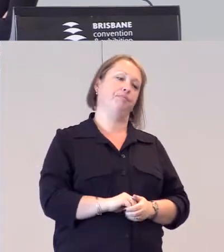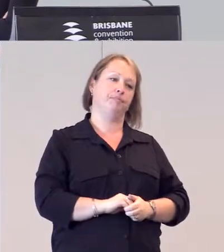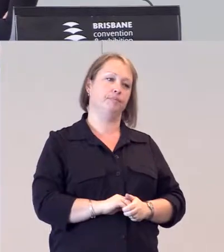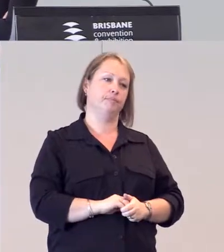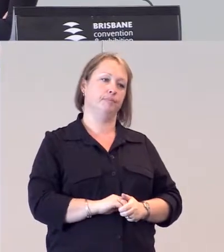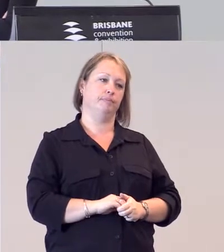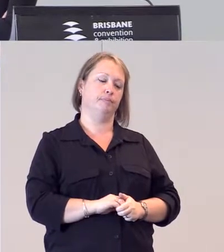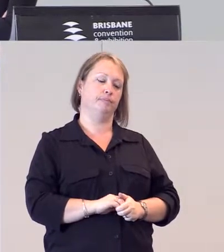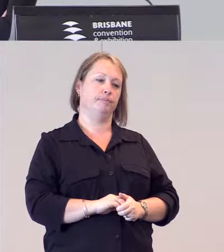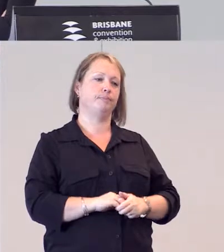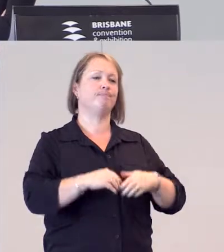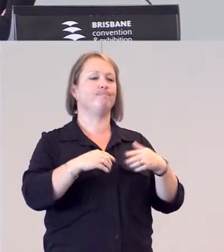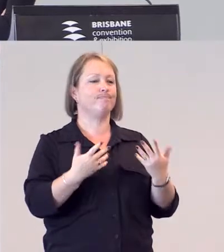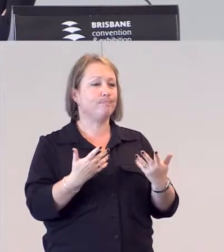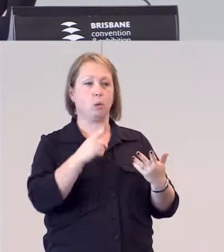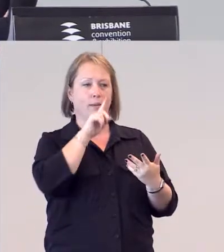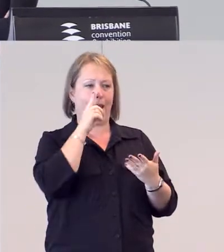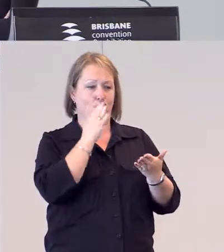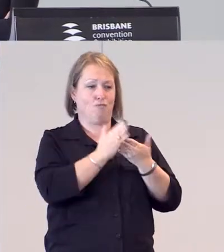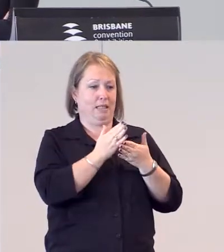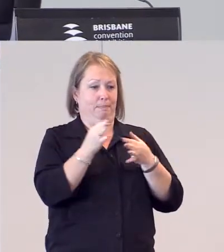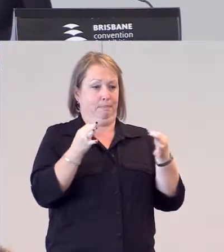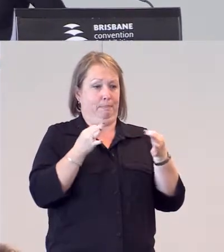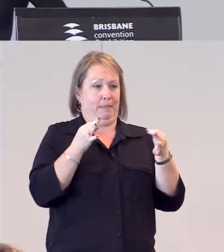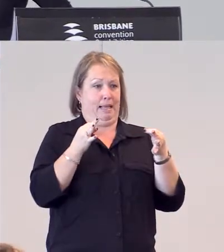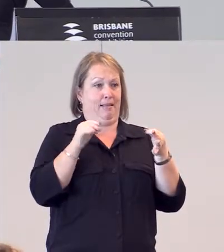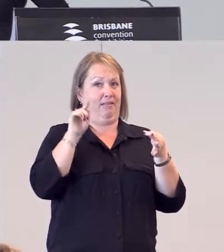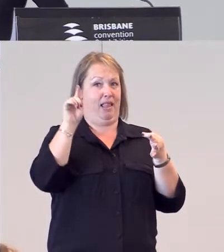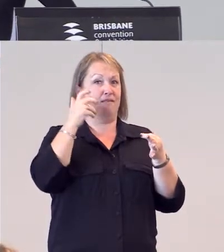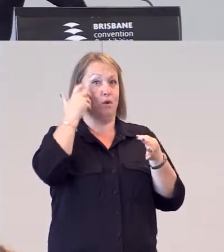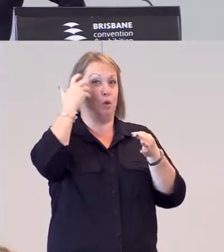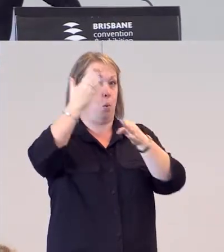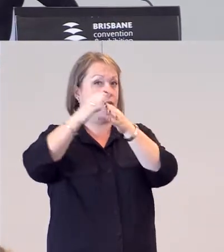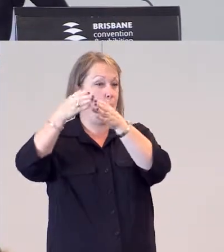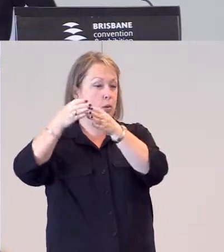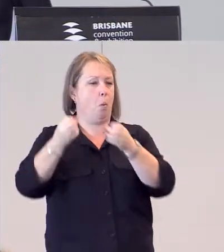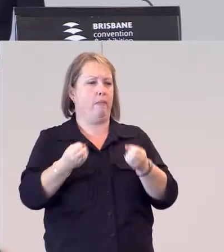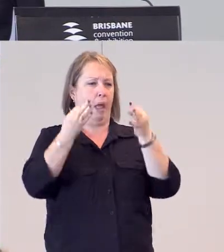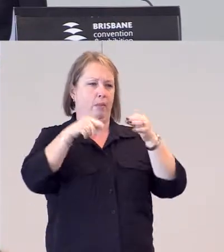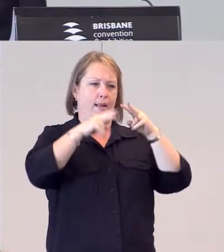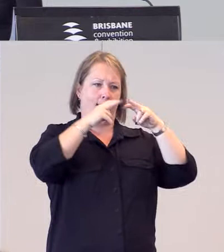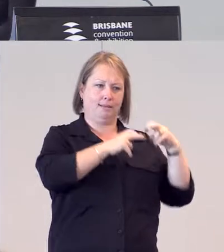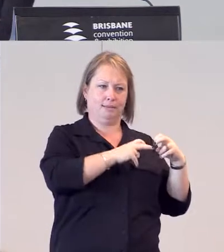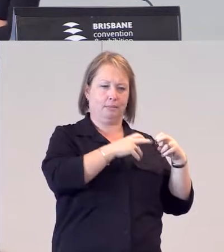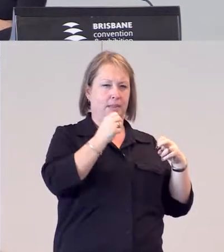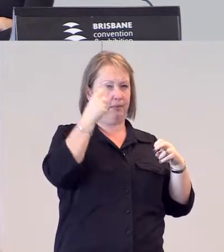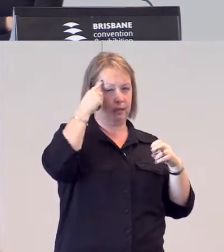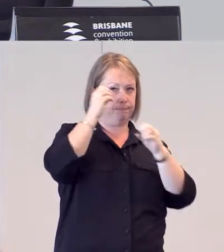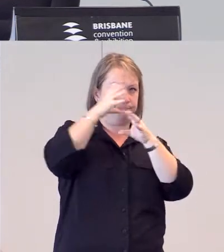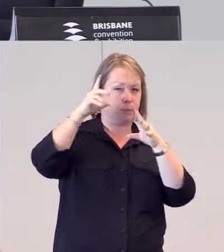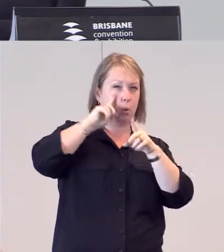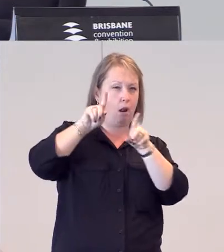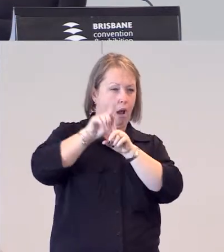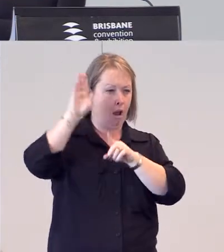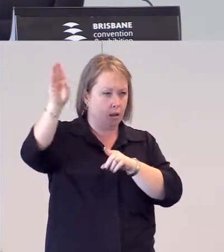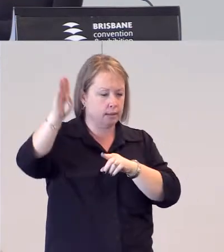And you can't actually design your future workforce without doing that analysis of what is the future going to look like and how will we need to